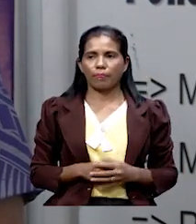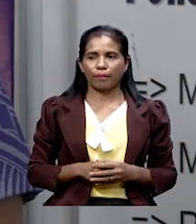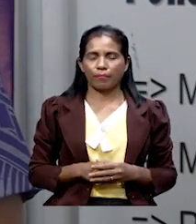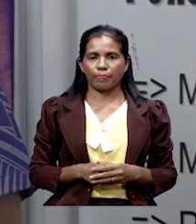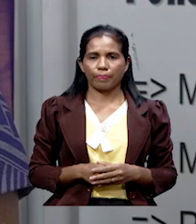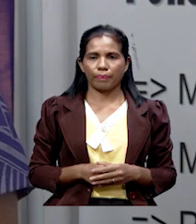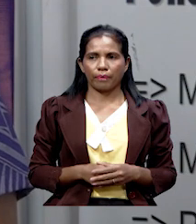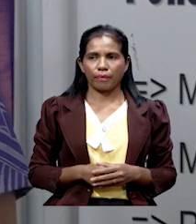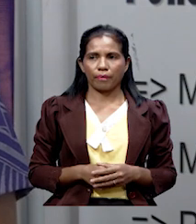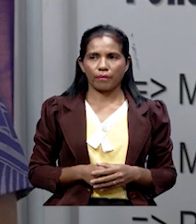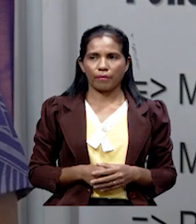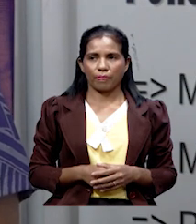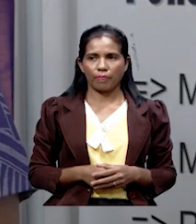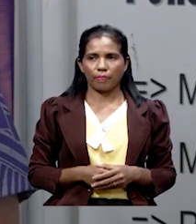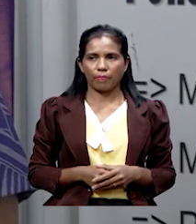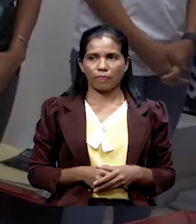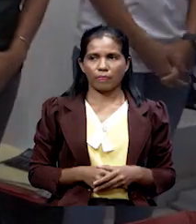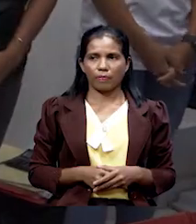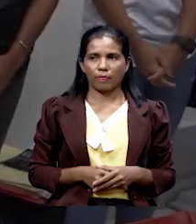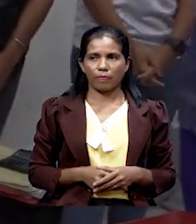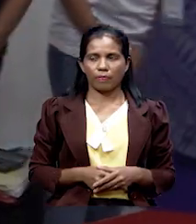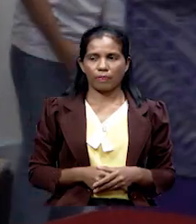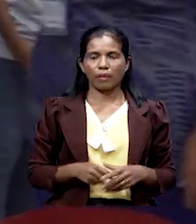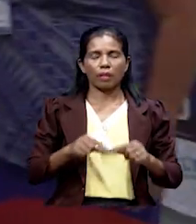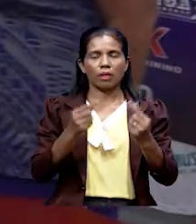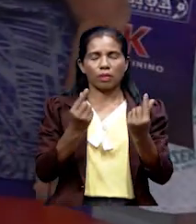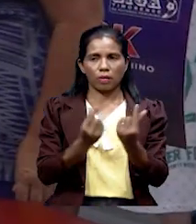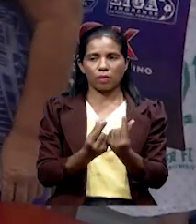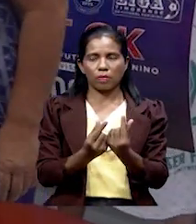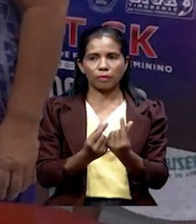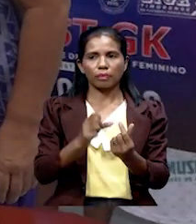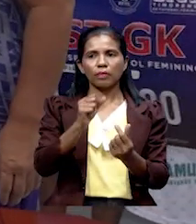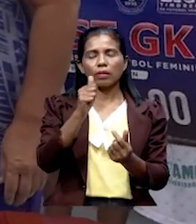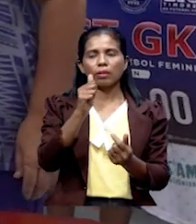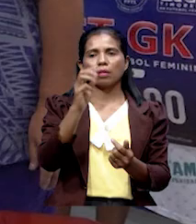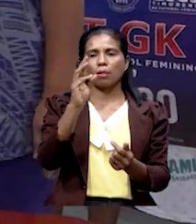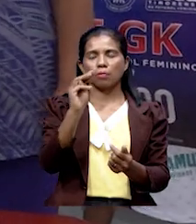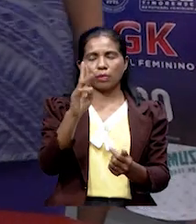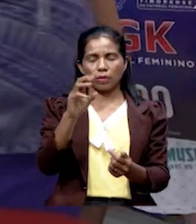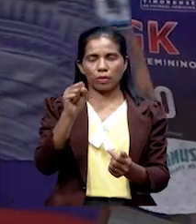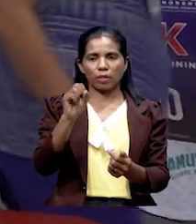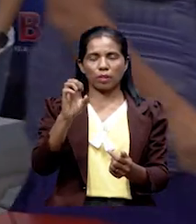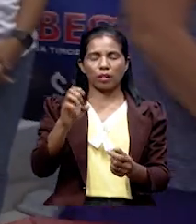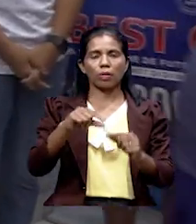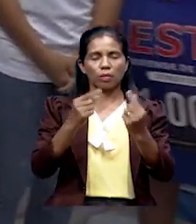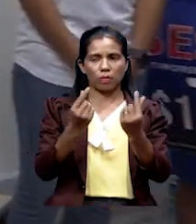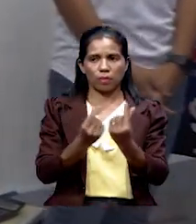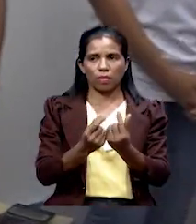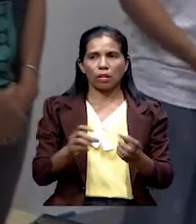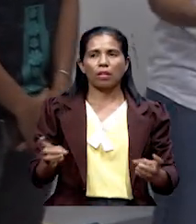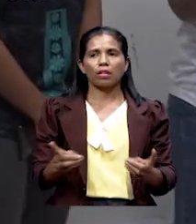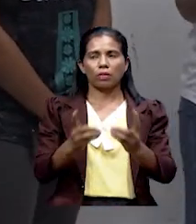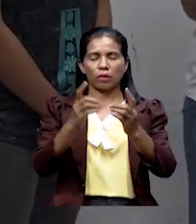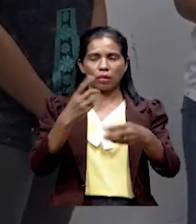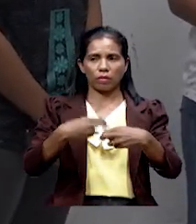encourage the people. Equipa Futebol Feminina Samuser hateten durante ne equipa Samuser ha suru